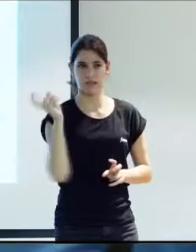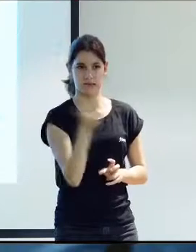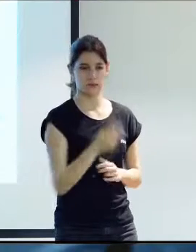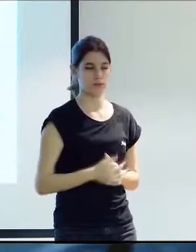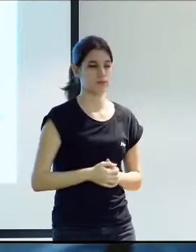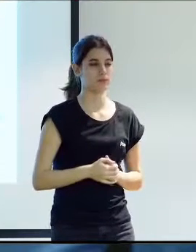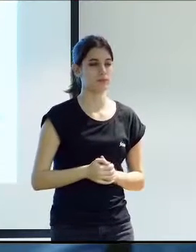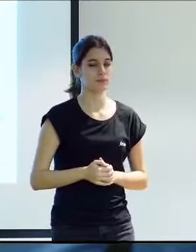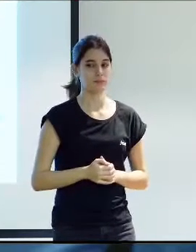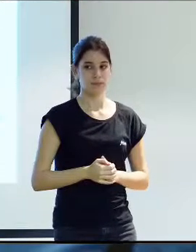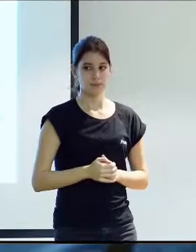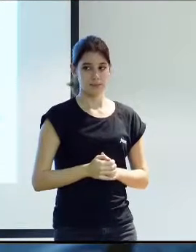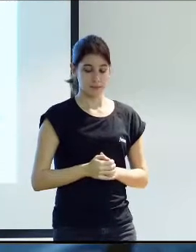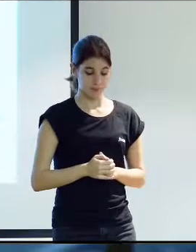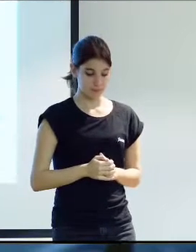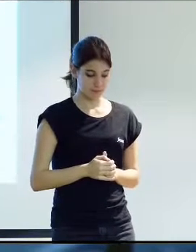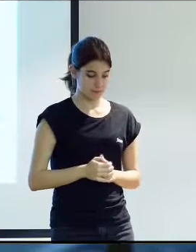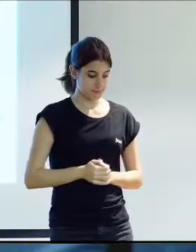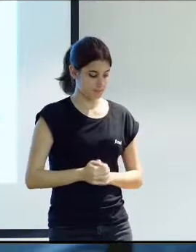sensorial or mental diversity as well.